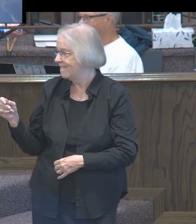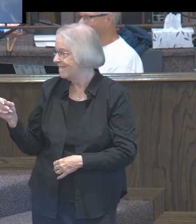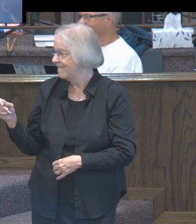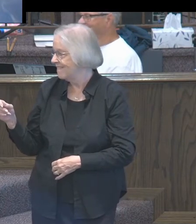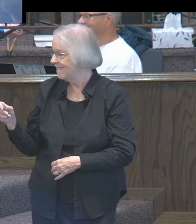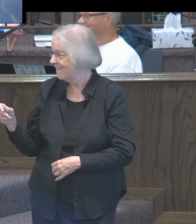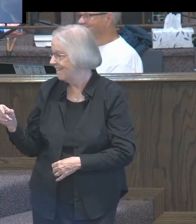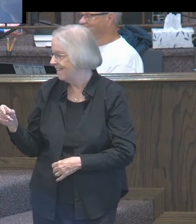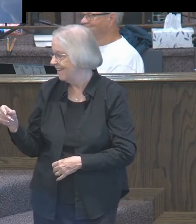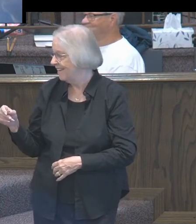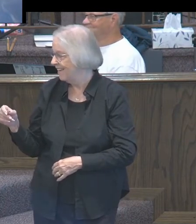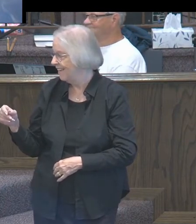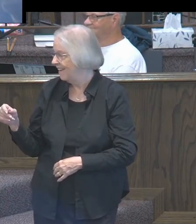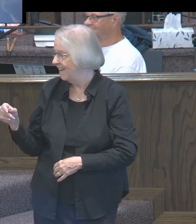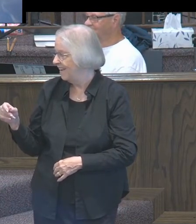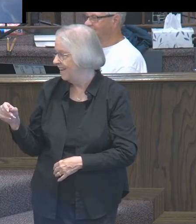But